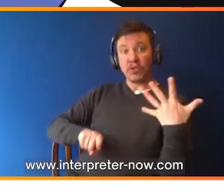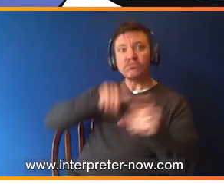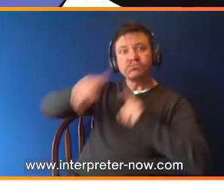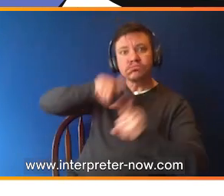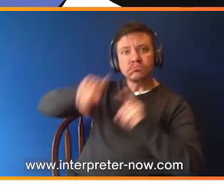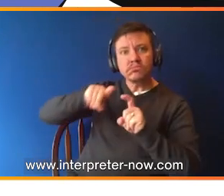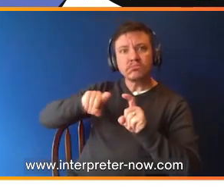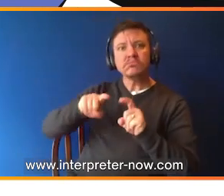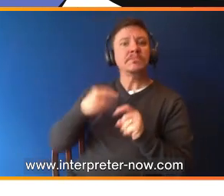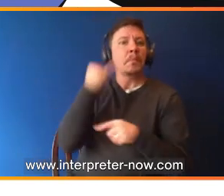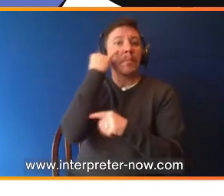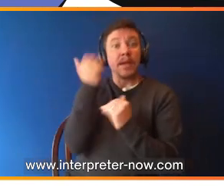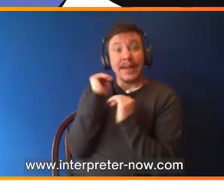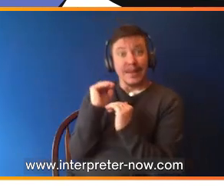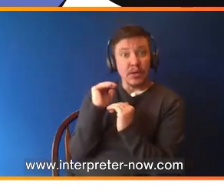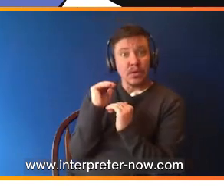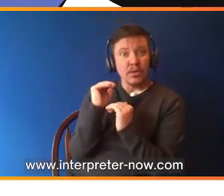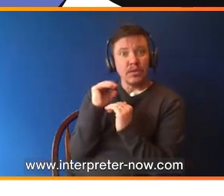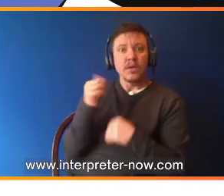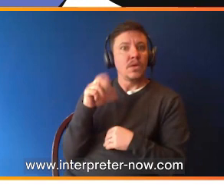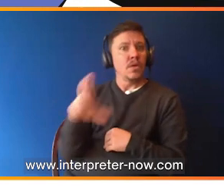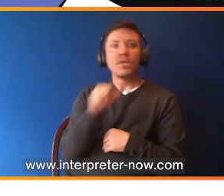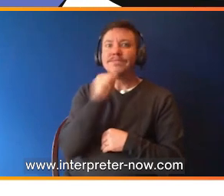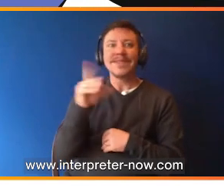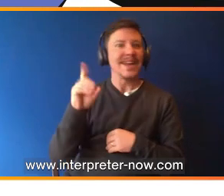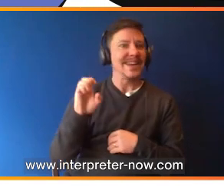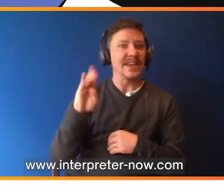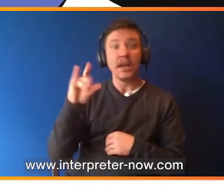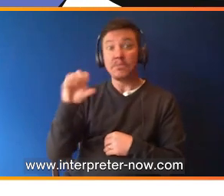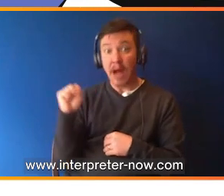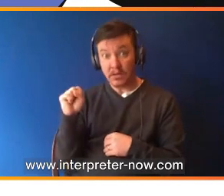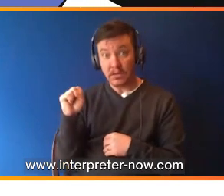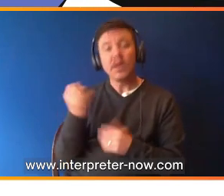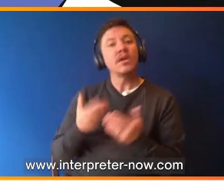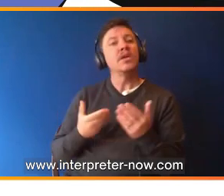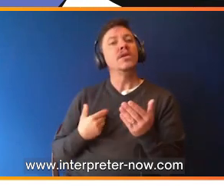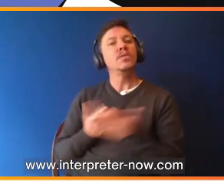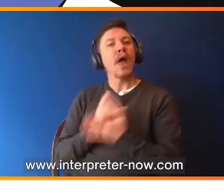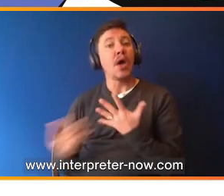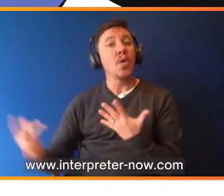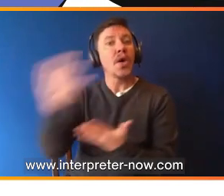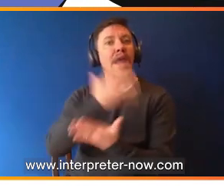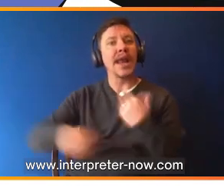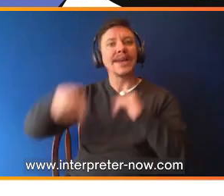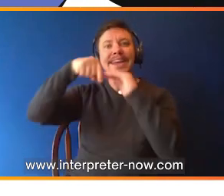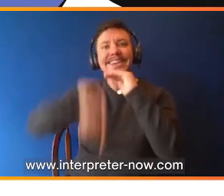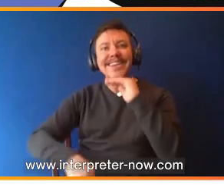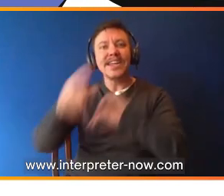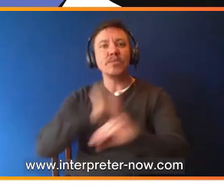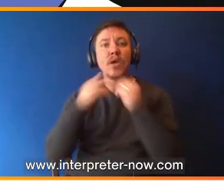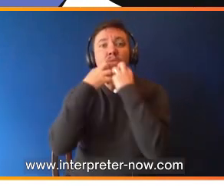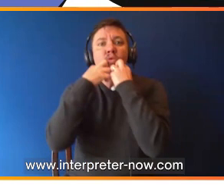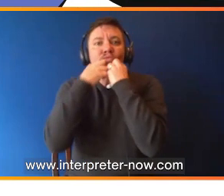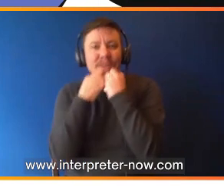because usually they have a set of questions that they ask someone. So if your set of questions isn't expansive enough or haven't